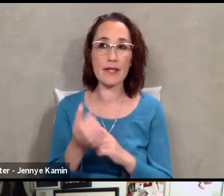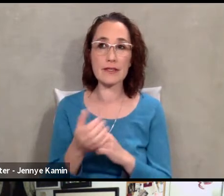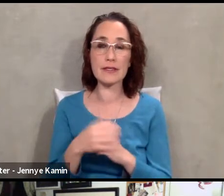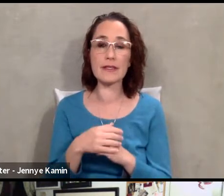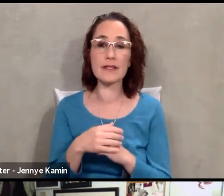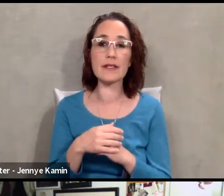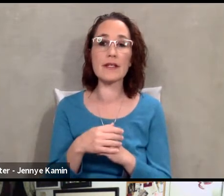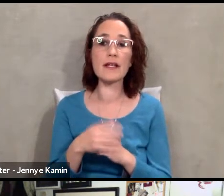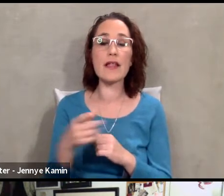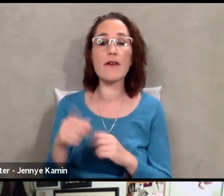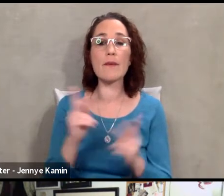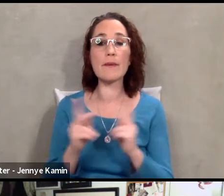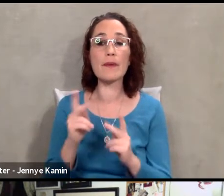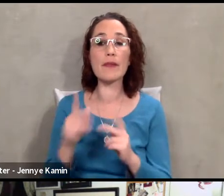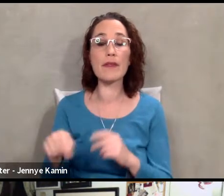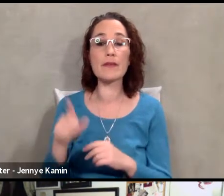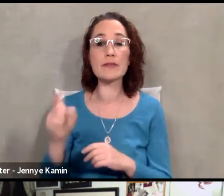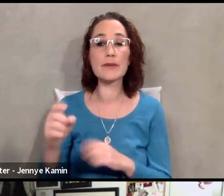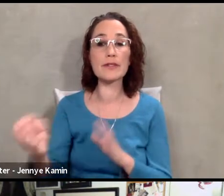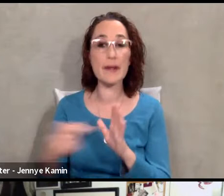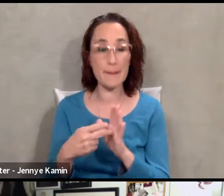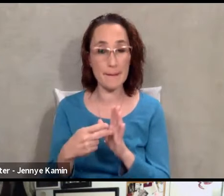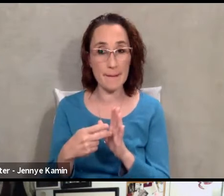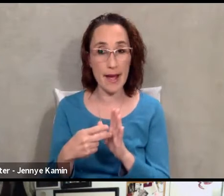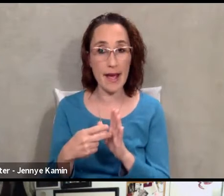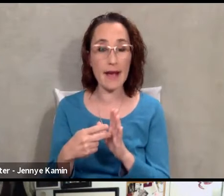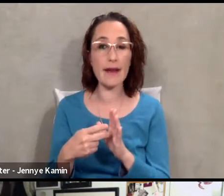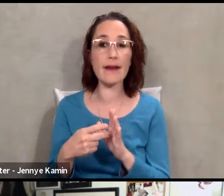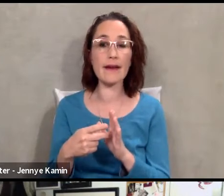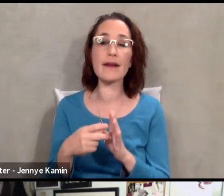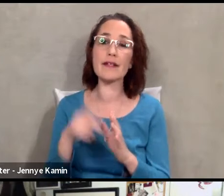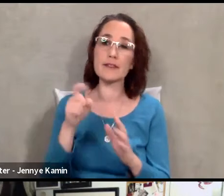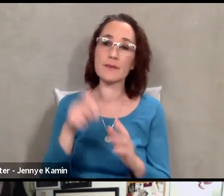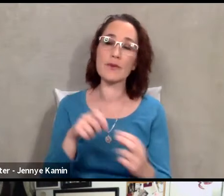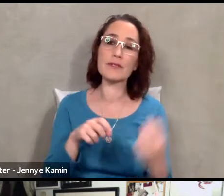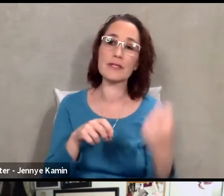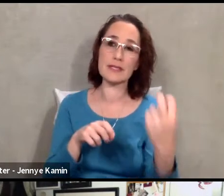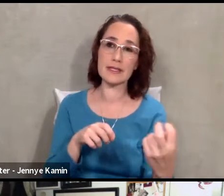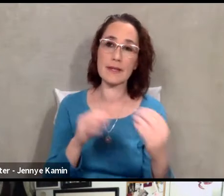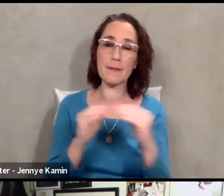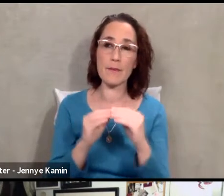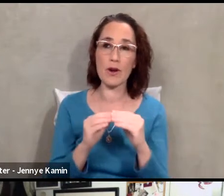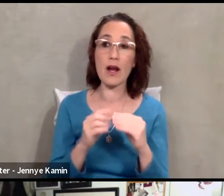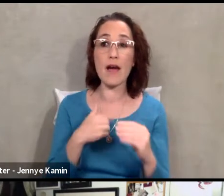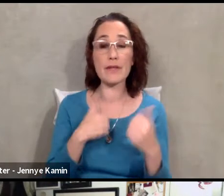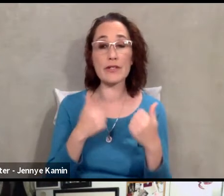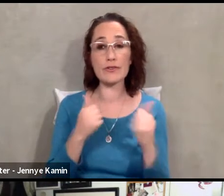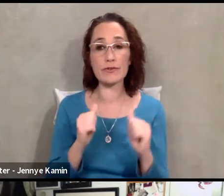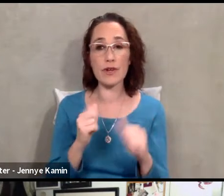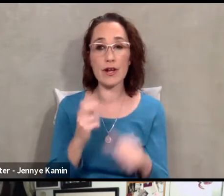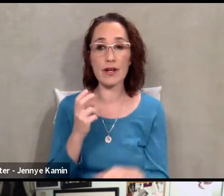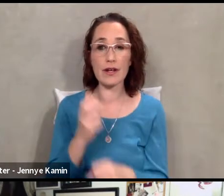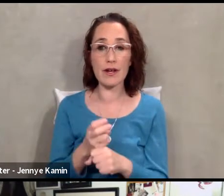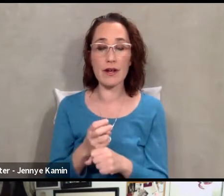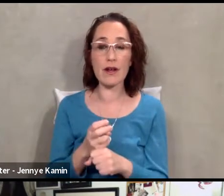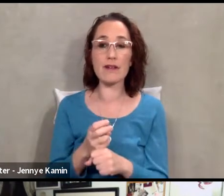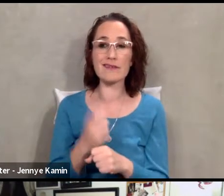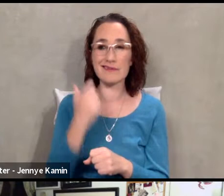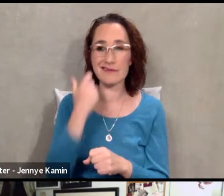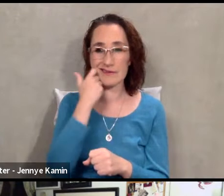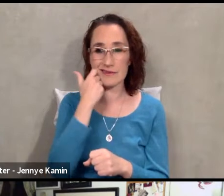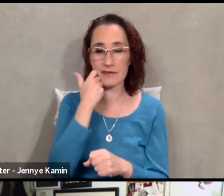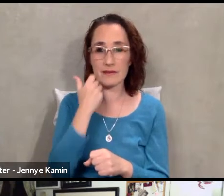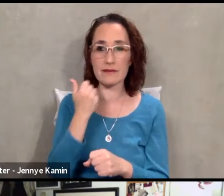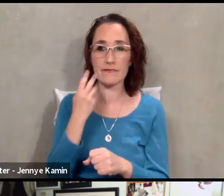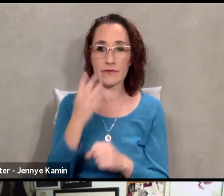they were of people who were supposed to come back and sit for me some more. I've been actually trying very hard the last few years to move